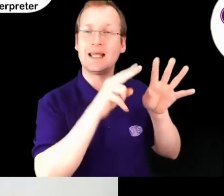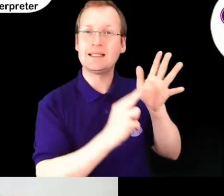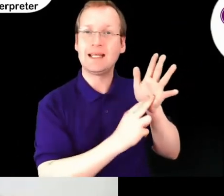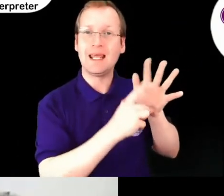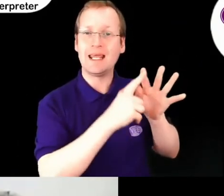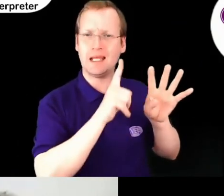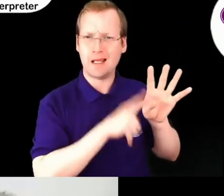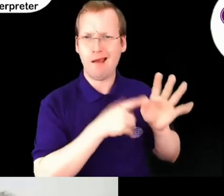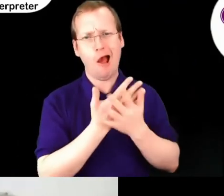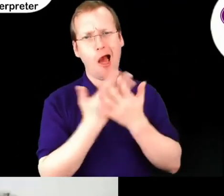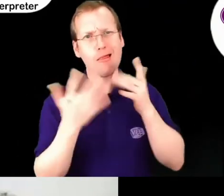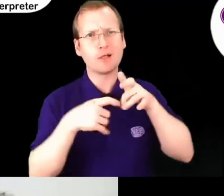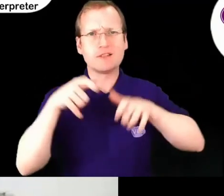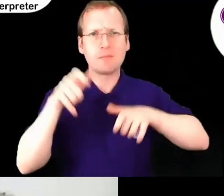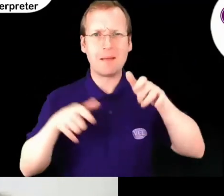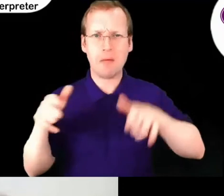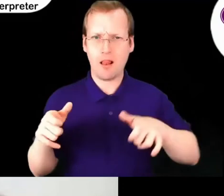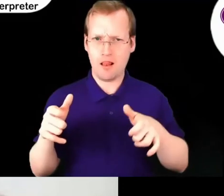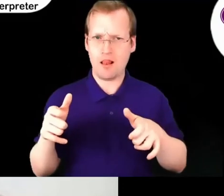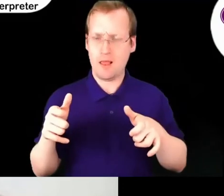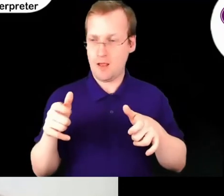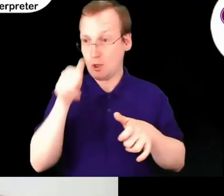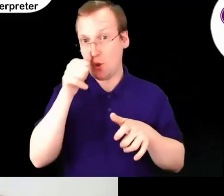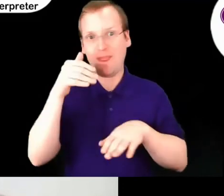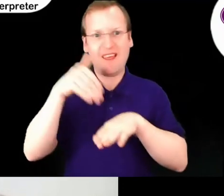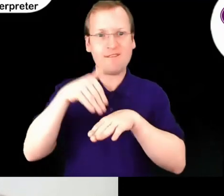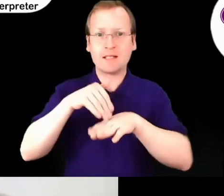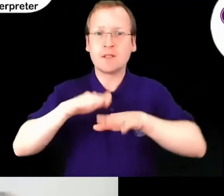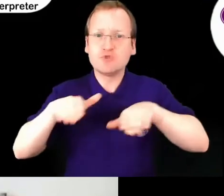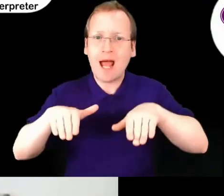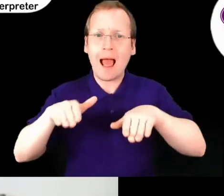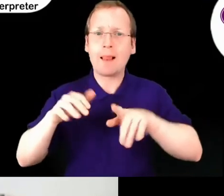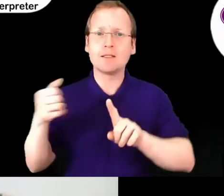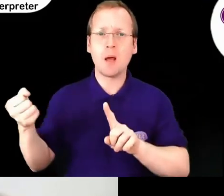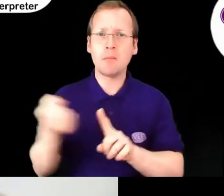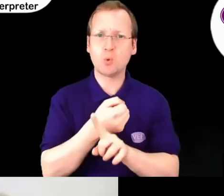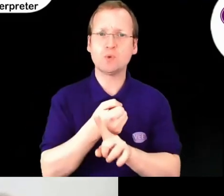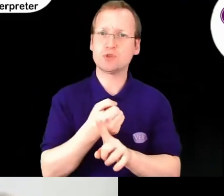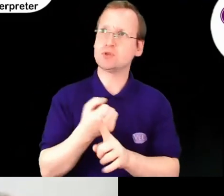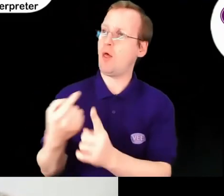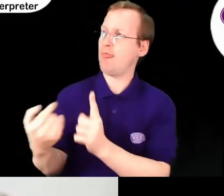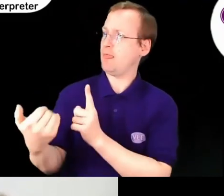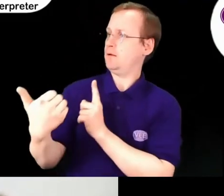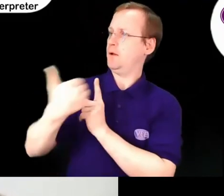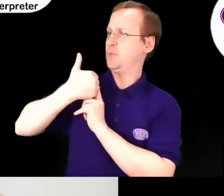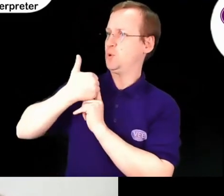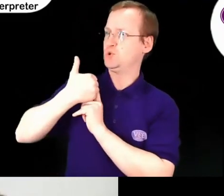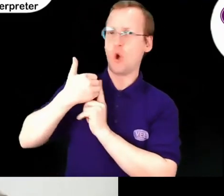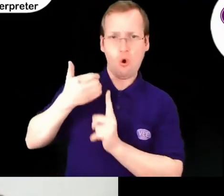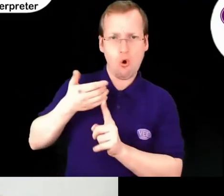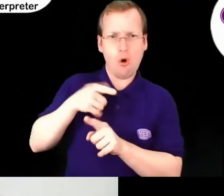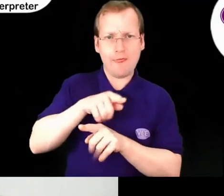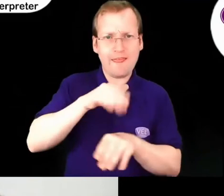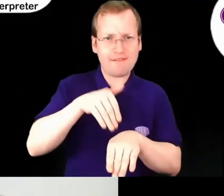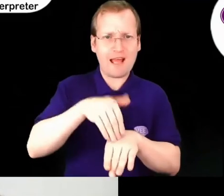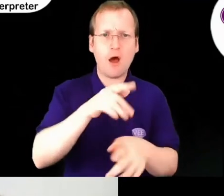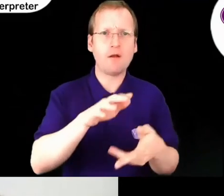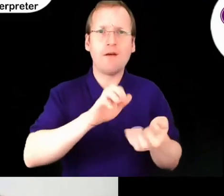a lot of people who had known the effects of child abuse, either on themselves or in their friends or their family. And